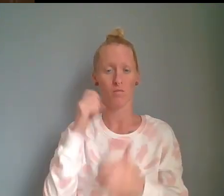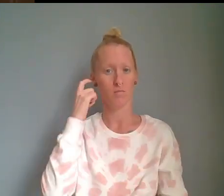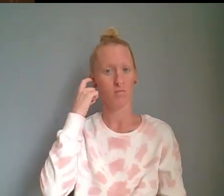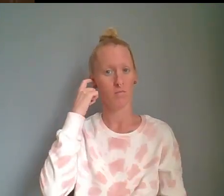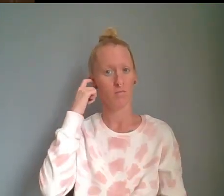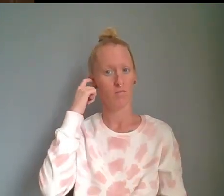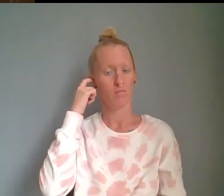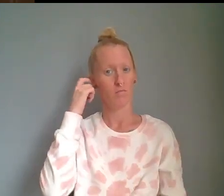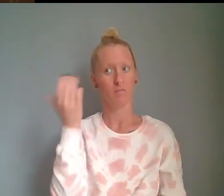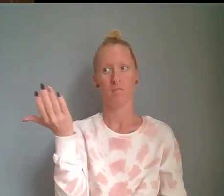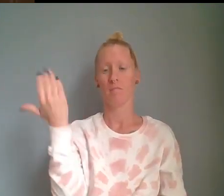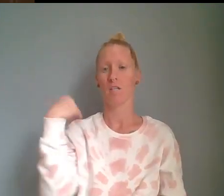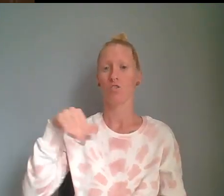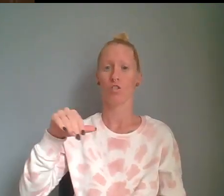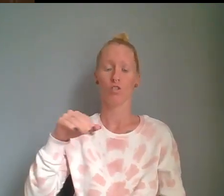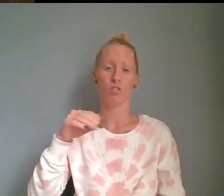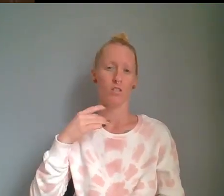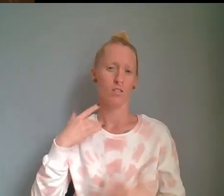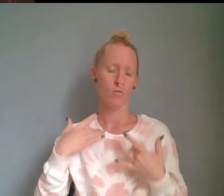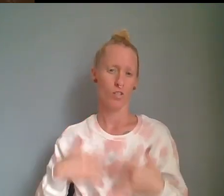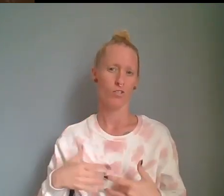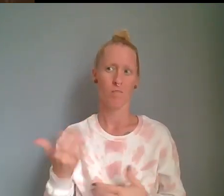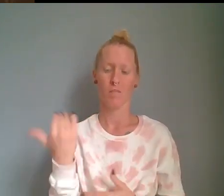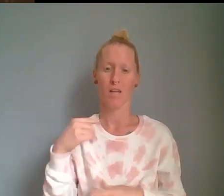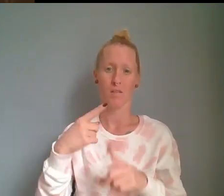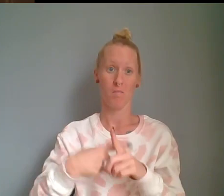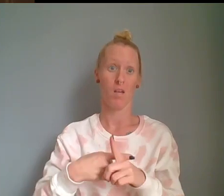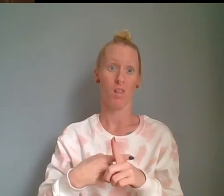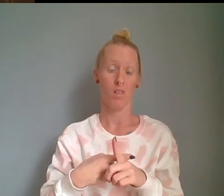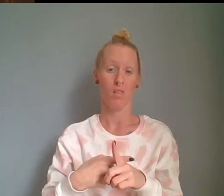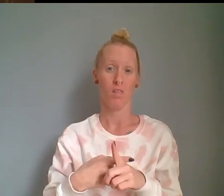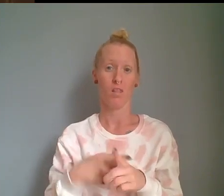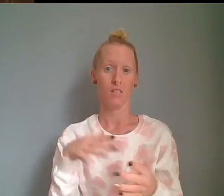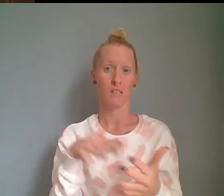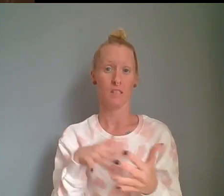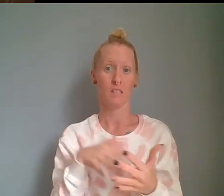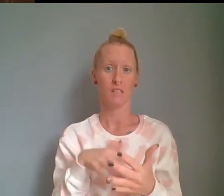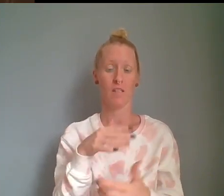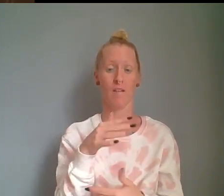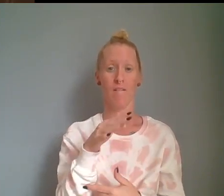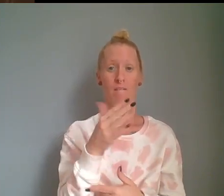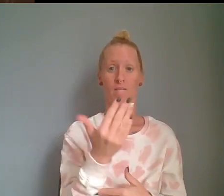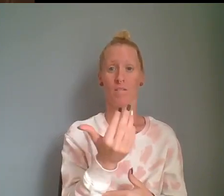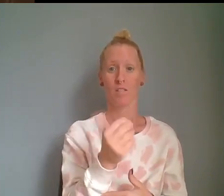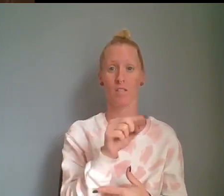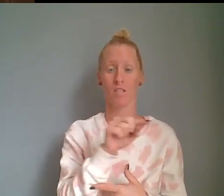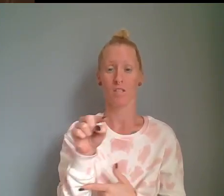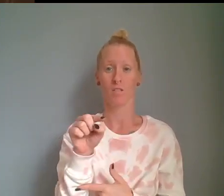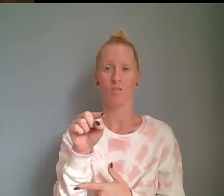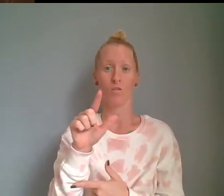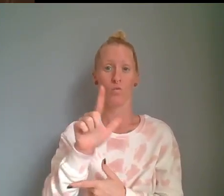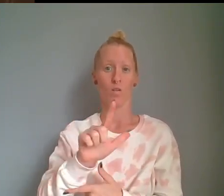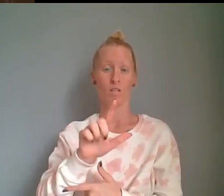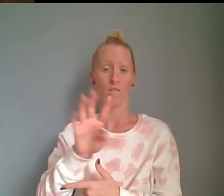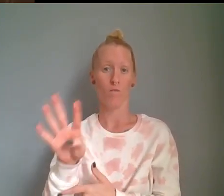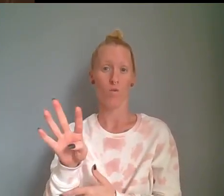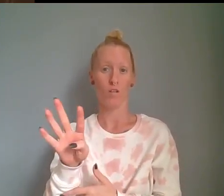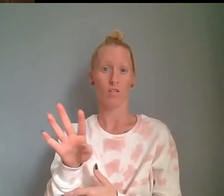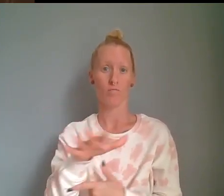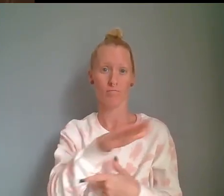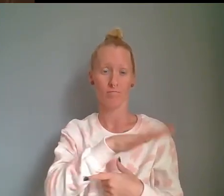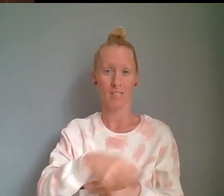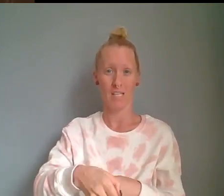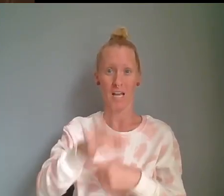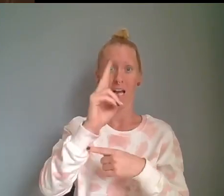depression in the past month. And as you can see, the 15 to 24 age range has the highest